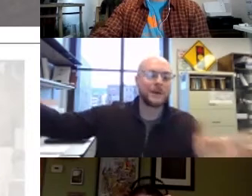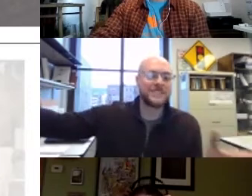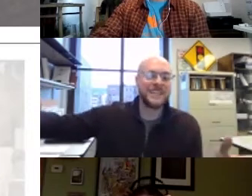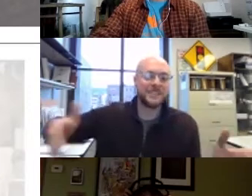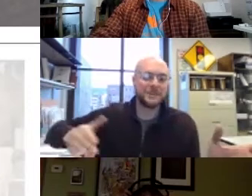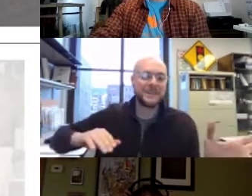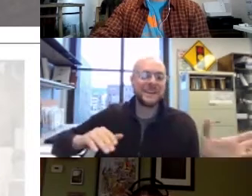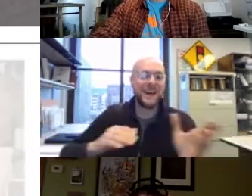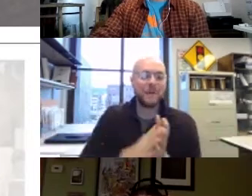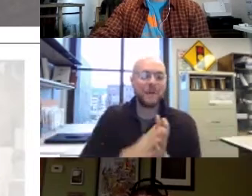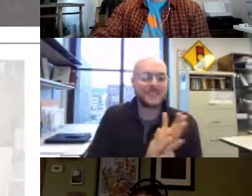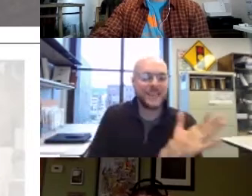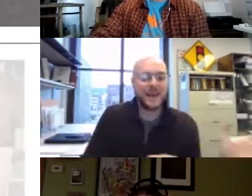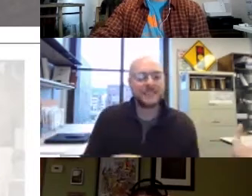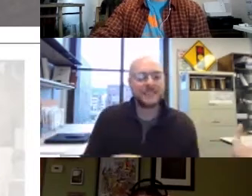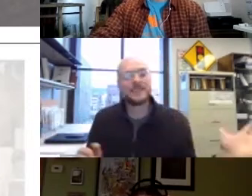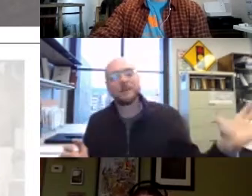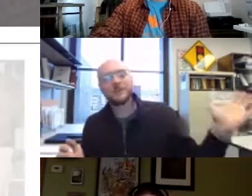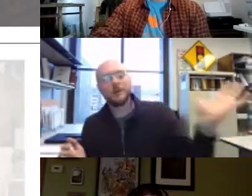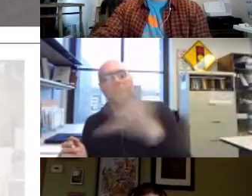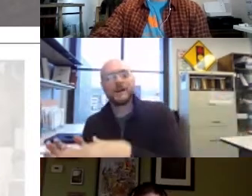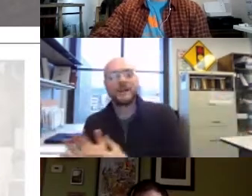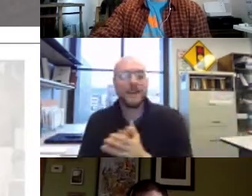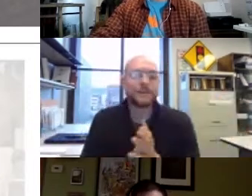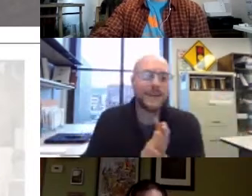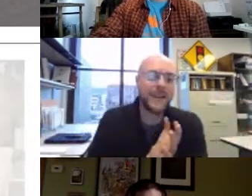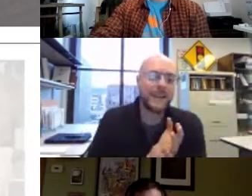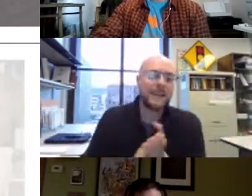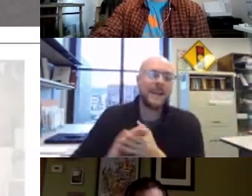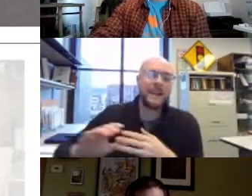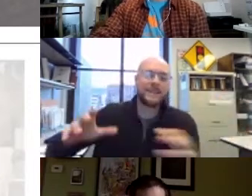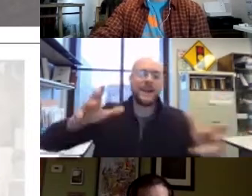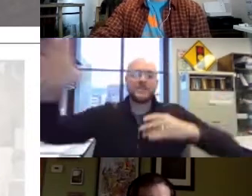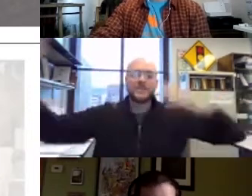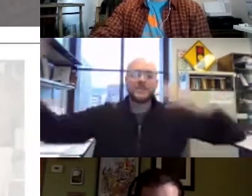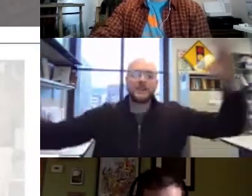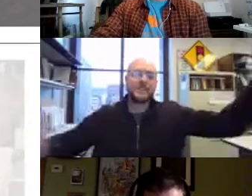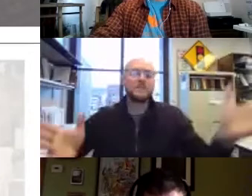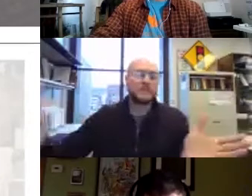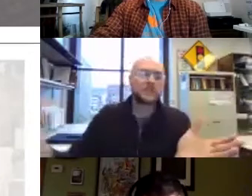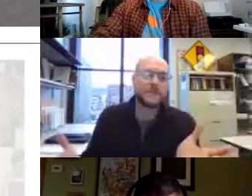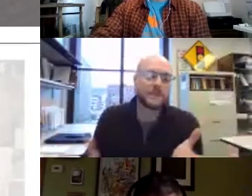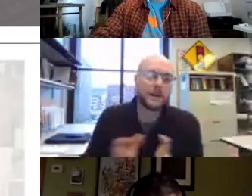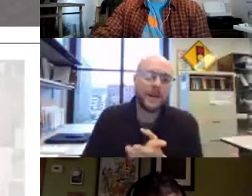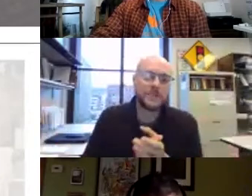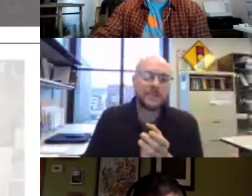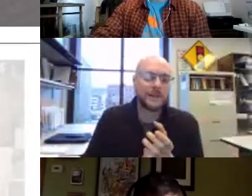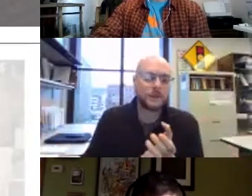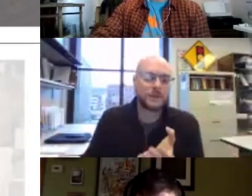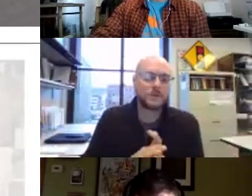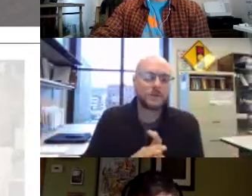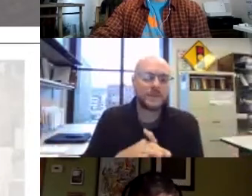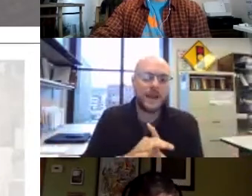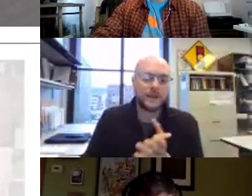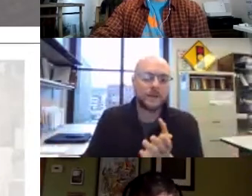Brighton Road turns into once it gets past zone 1 and the Rite Aid, and it kind of just turns into a bit of a free-for-all as you get